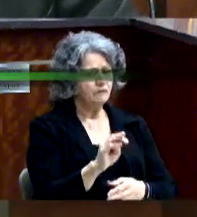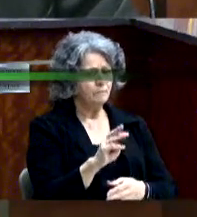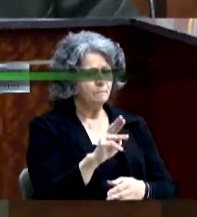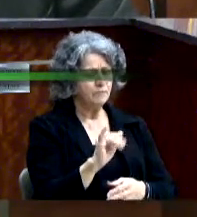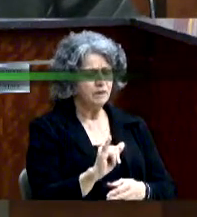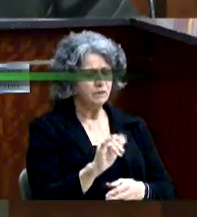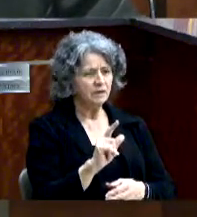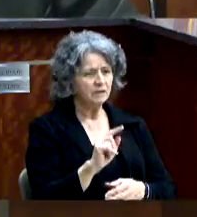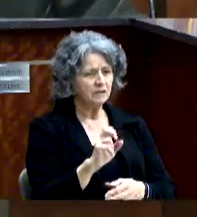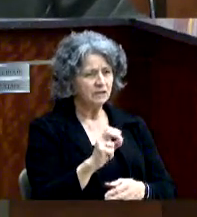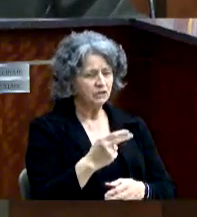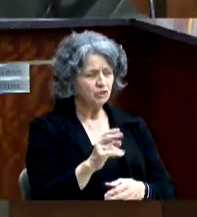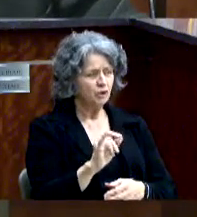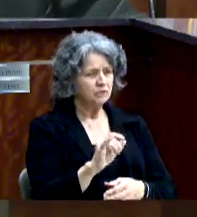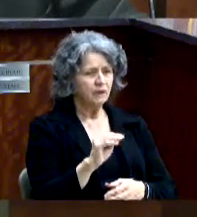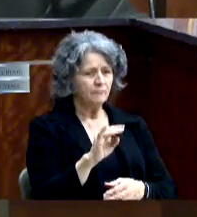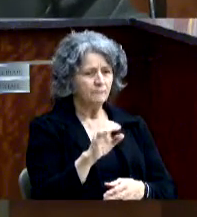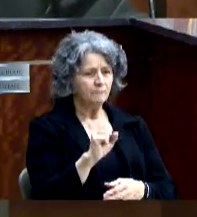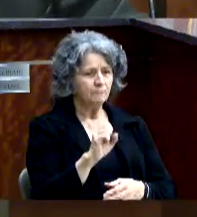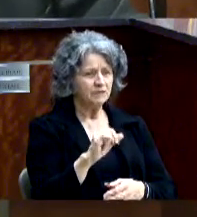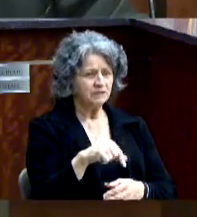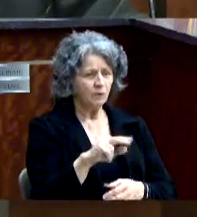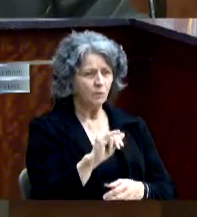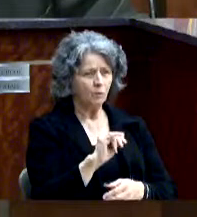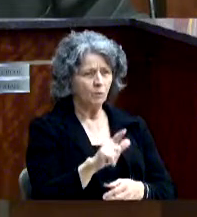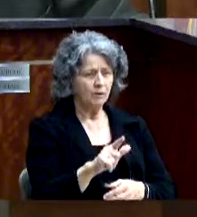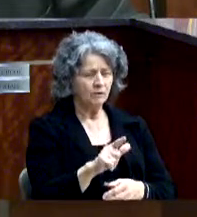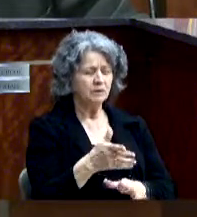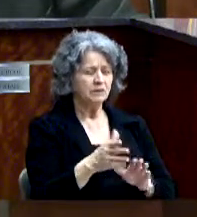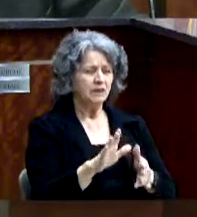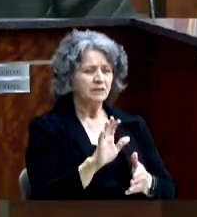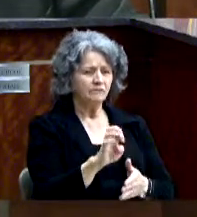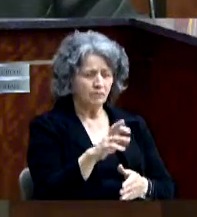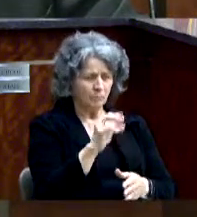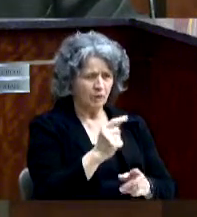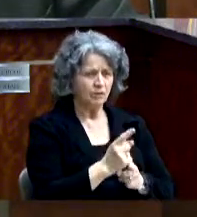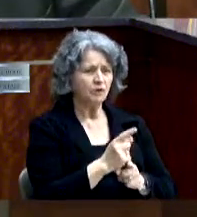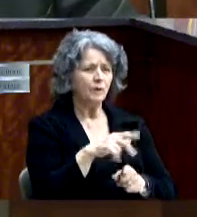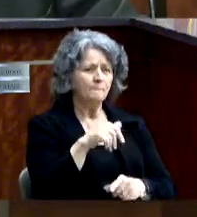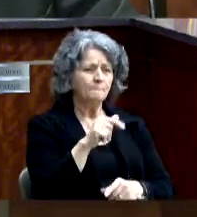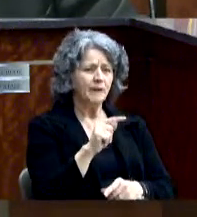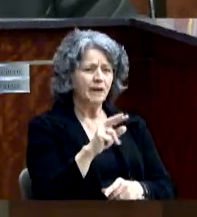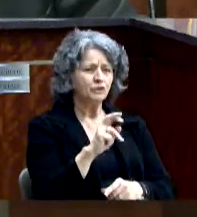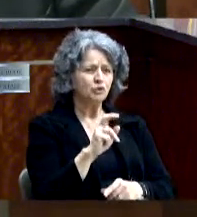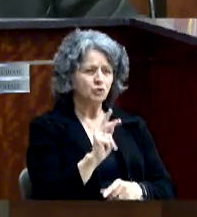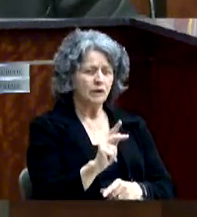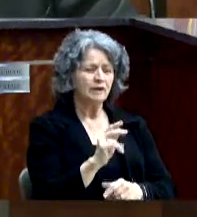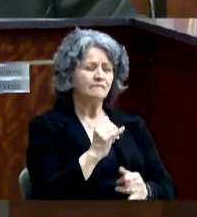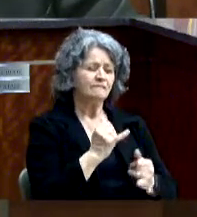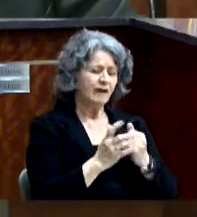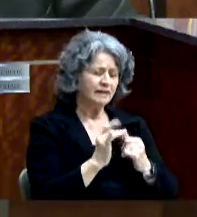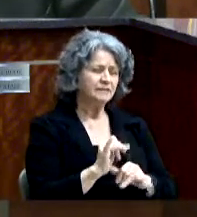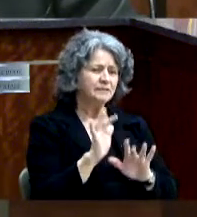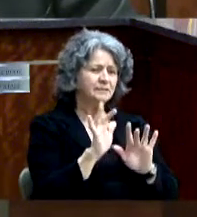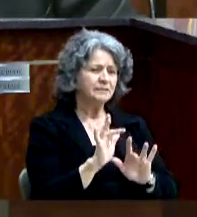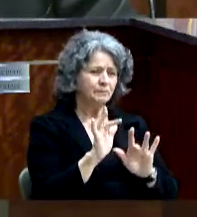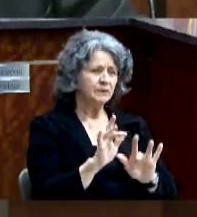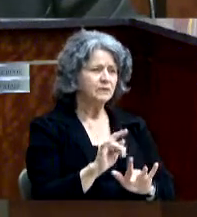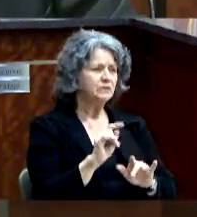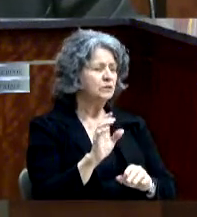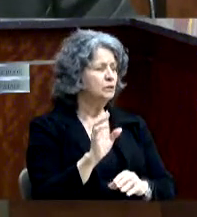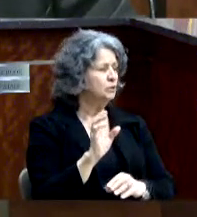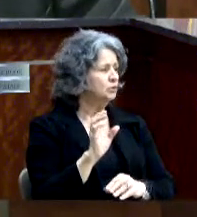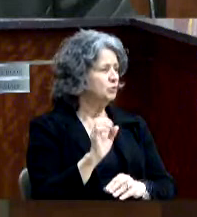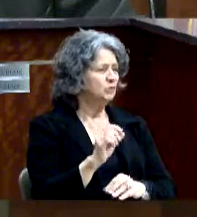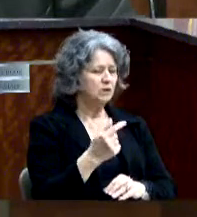Condolences also to Missy Quill on the loss of her brother Patrick. Finally, I want to send condolences to the Rabico and